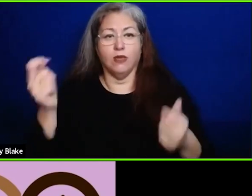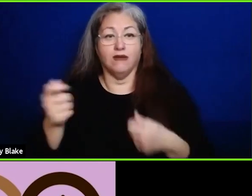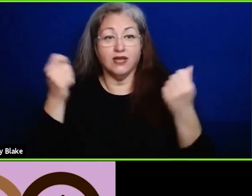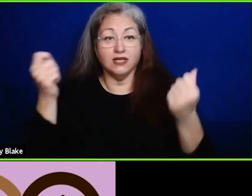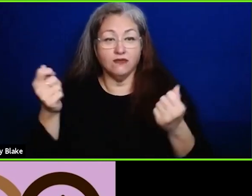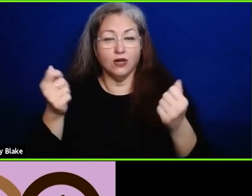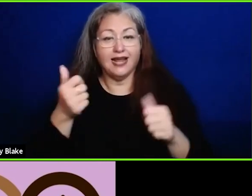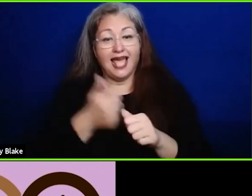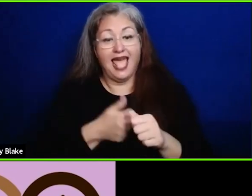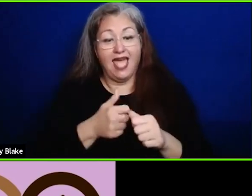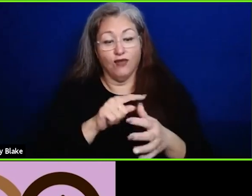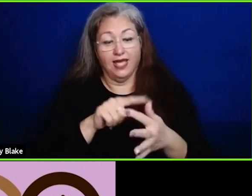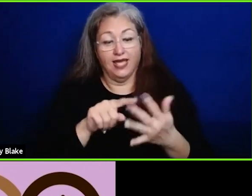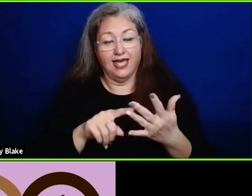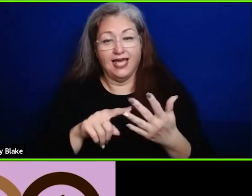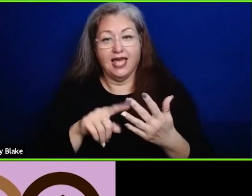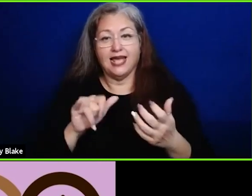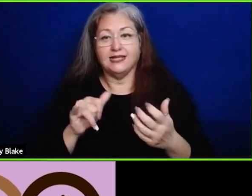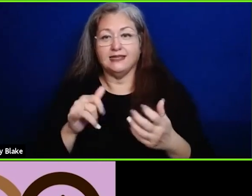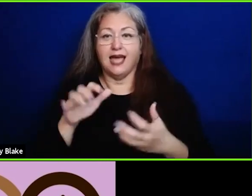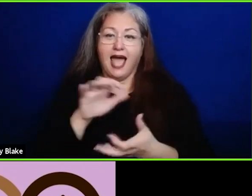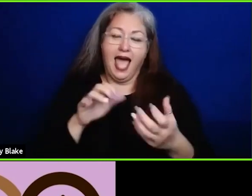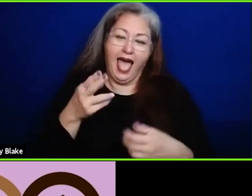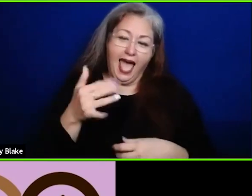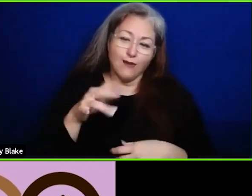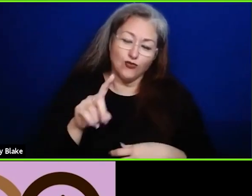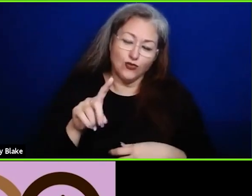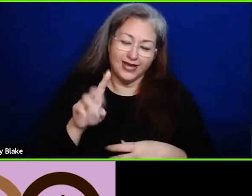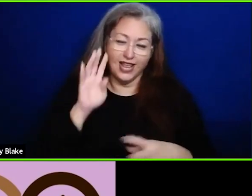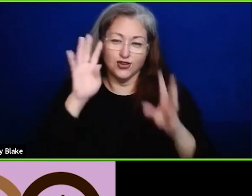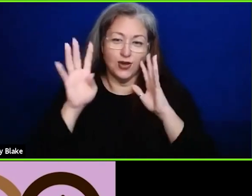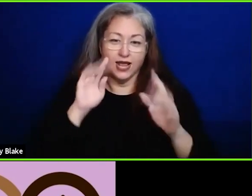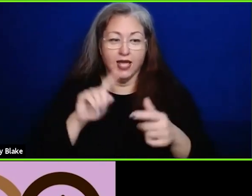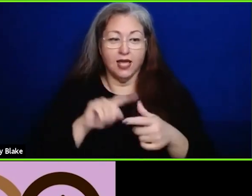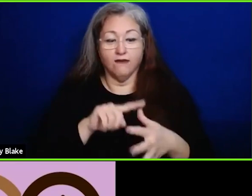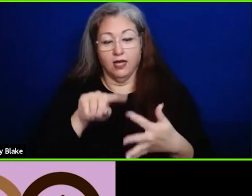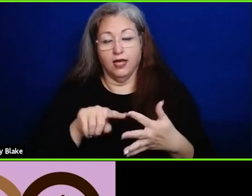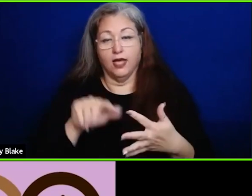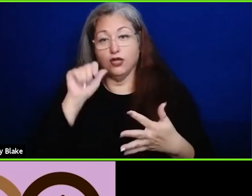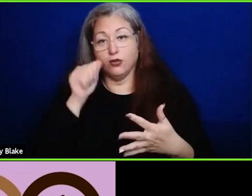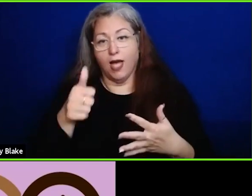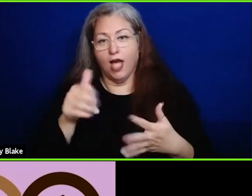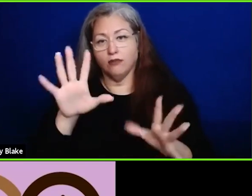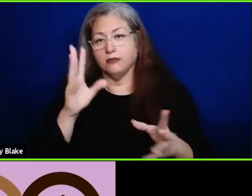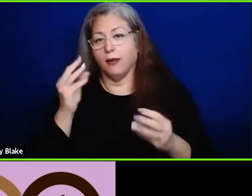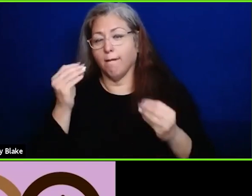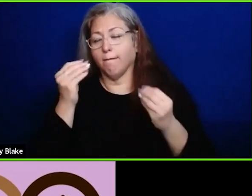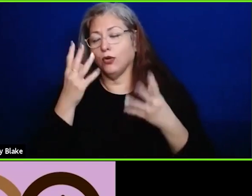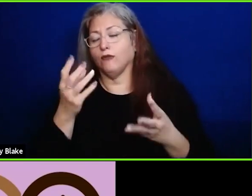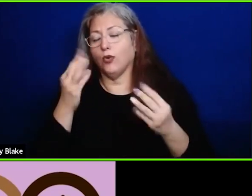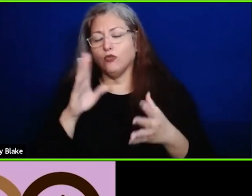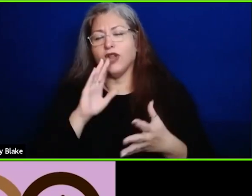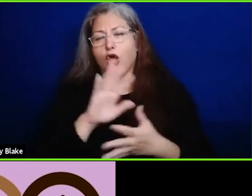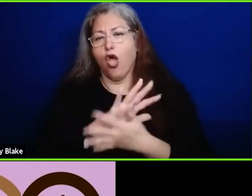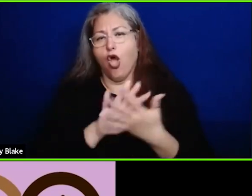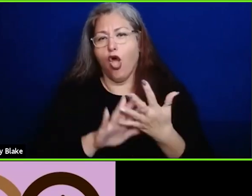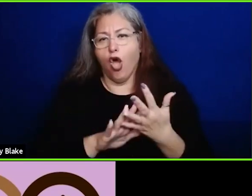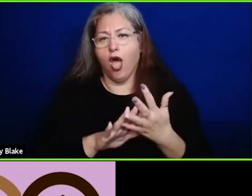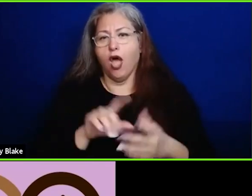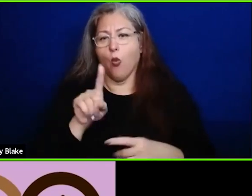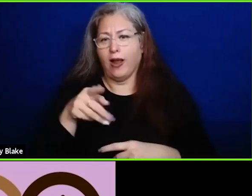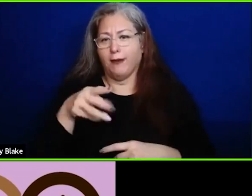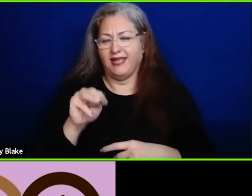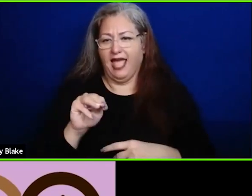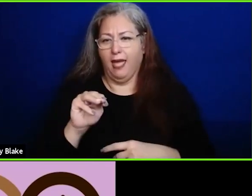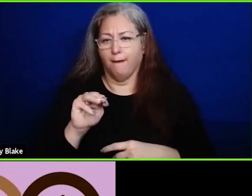is different. They're hybrid creative events. Tomorrow, beautiful, beautiful. All of them are at 1 p.m. Central